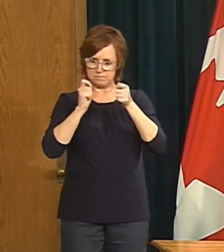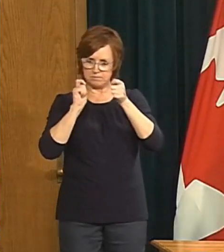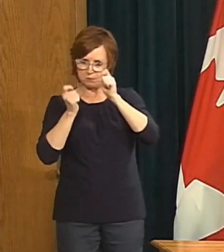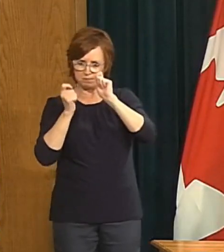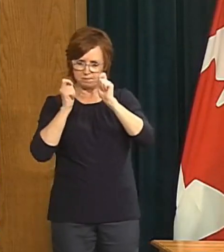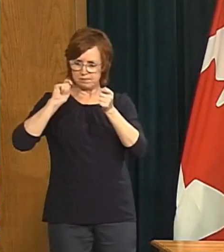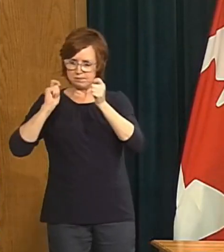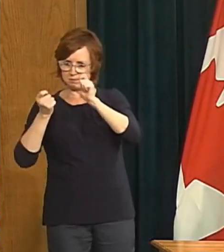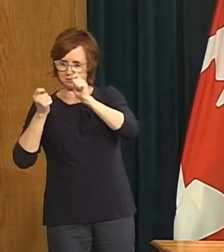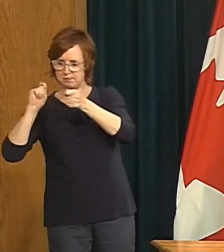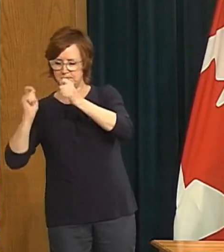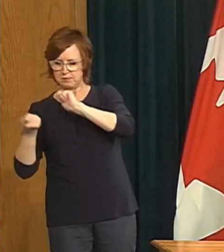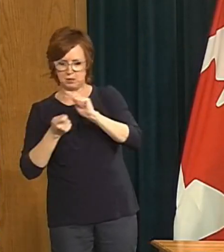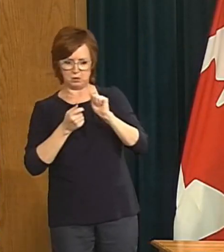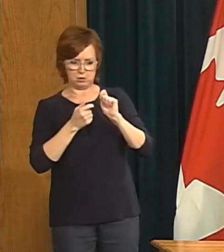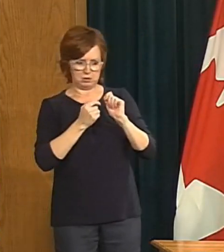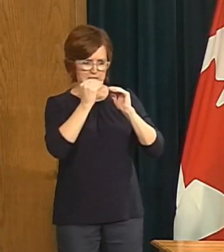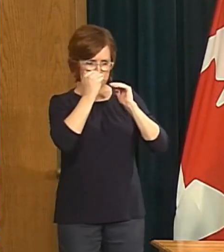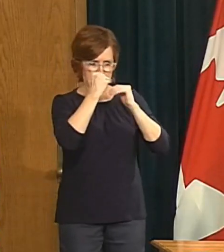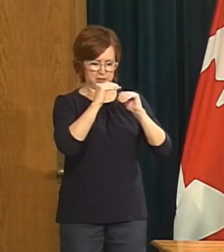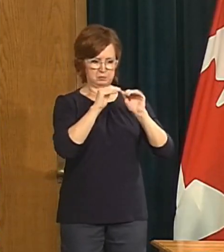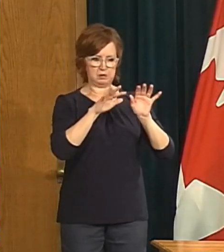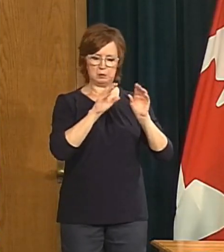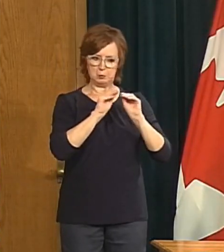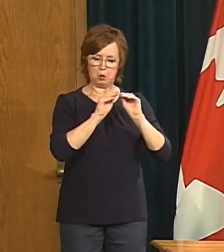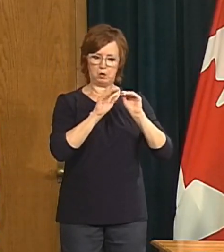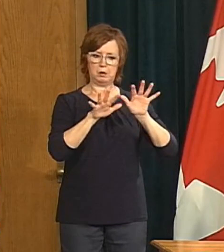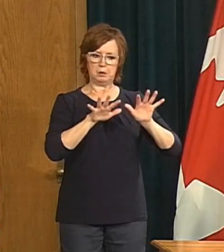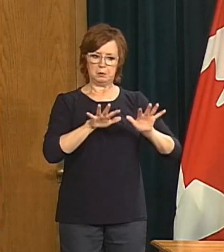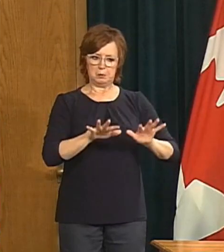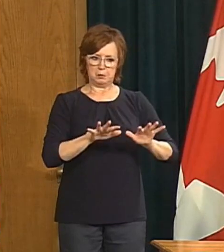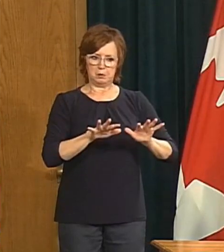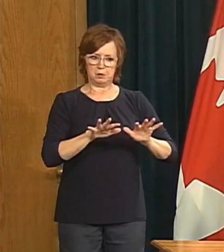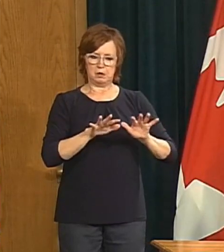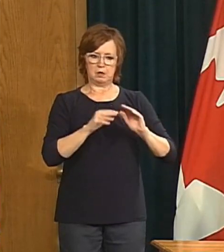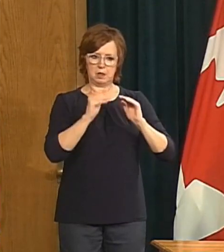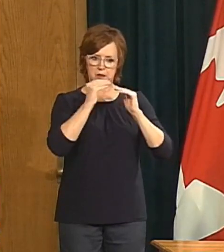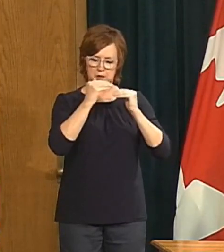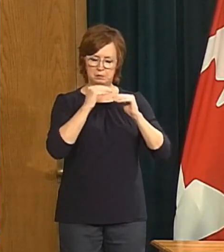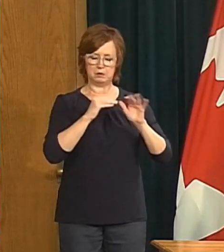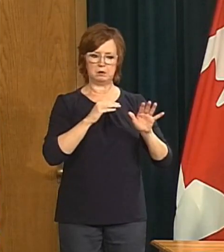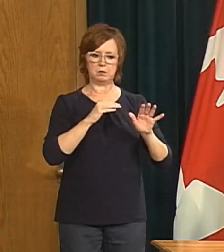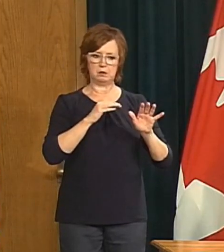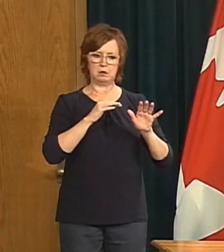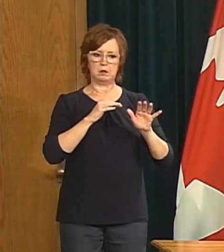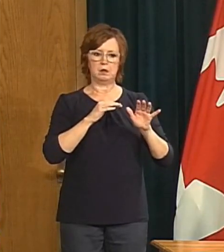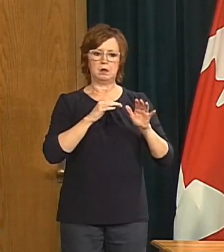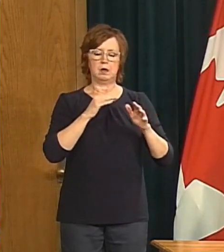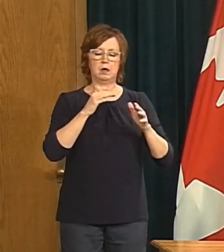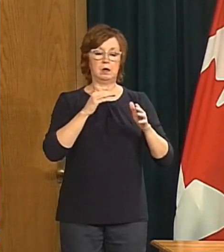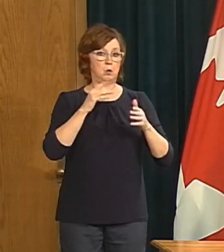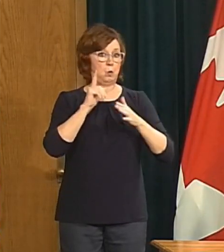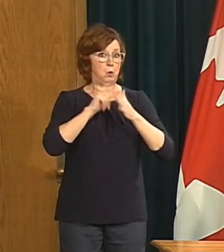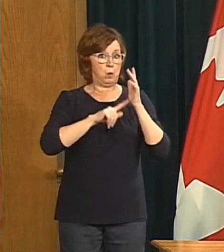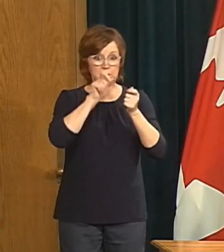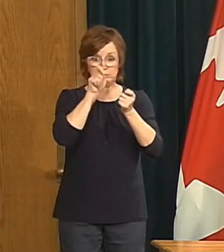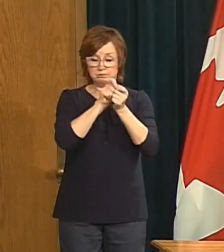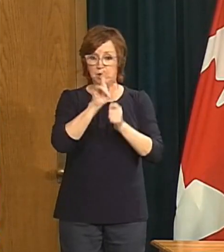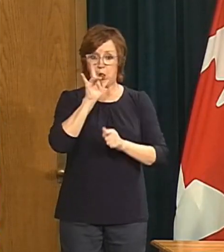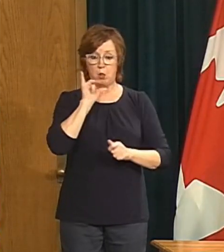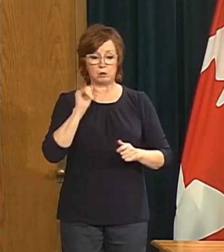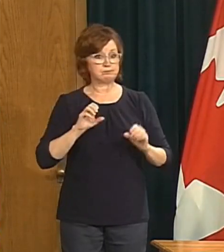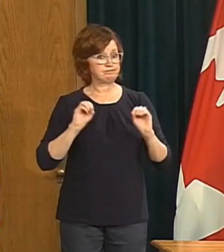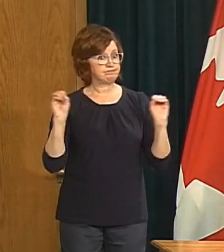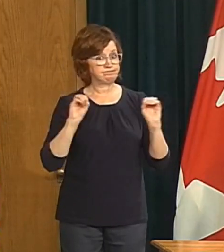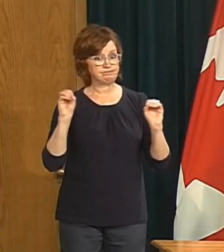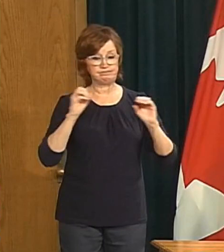understand what the impact of that relaxation may or may not be. The whole goal is to identify, with a